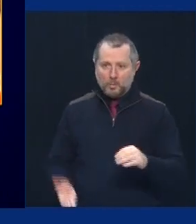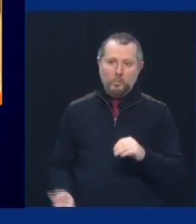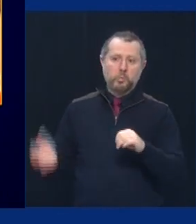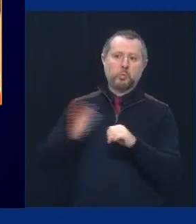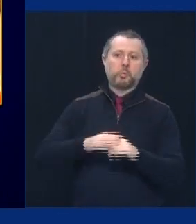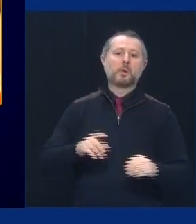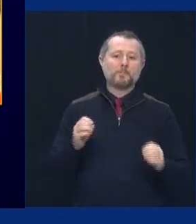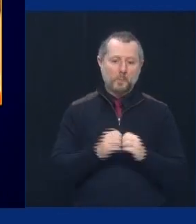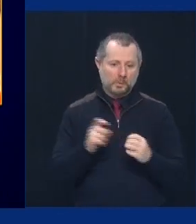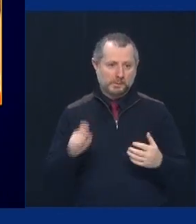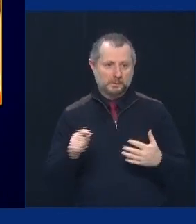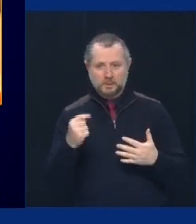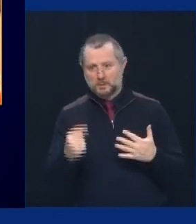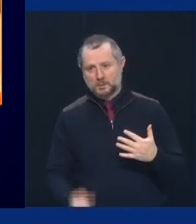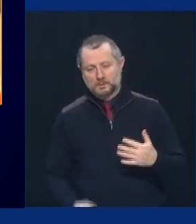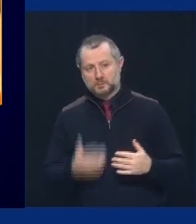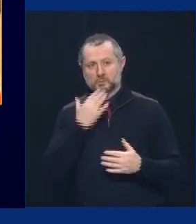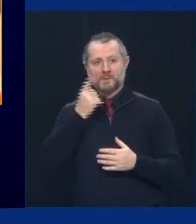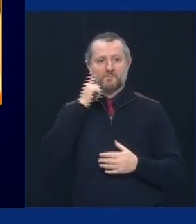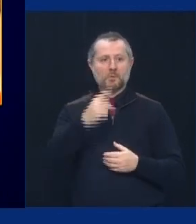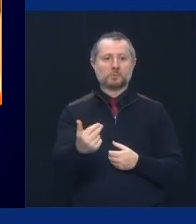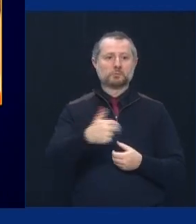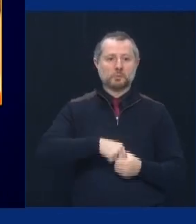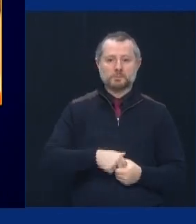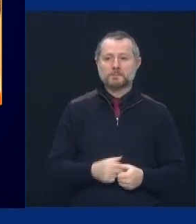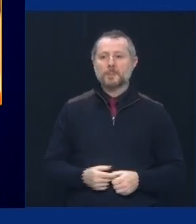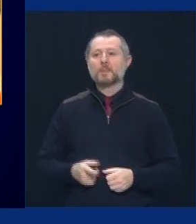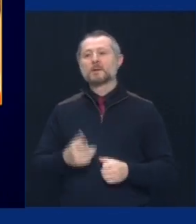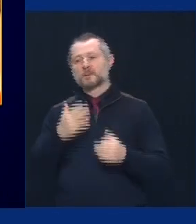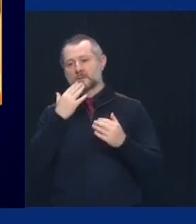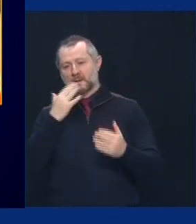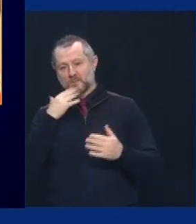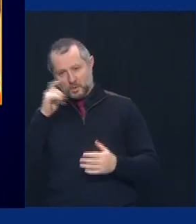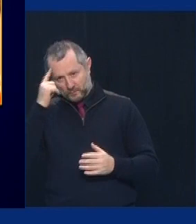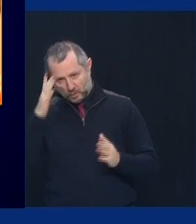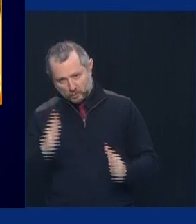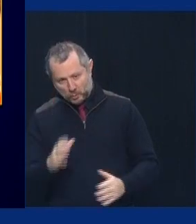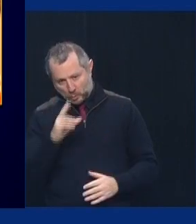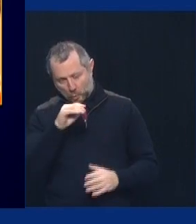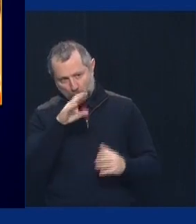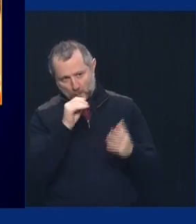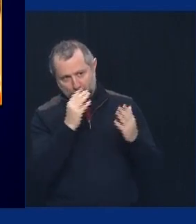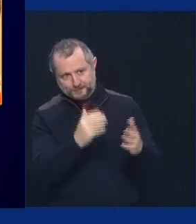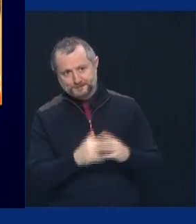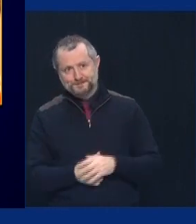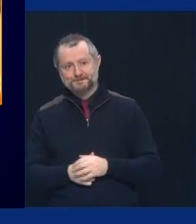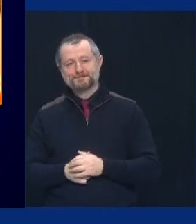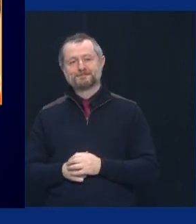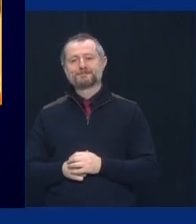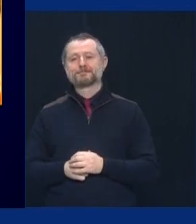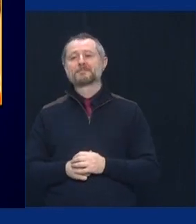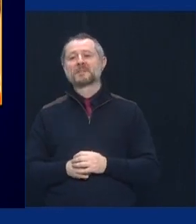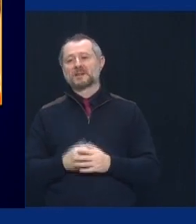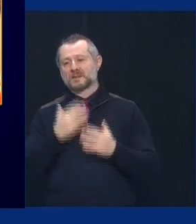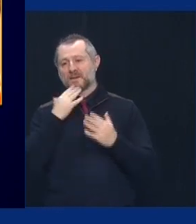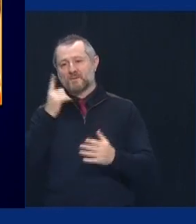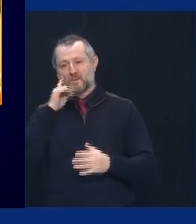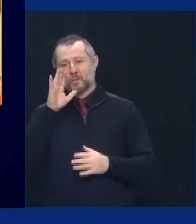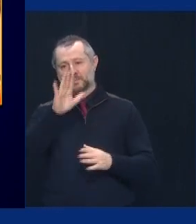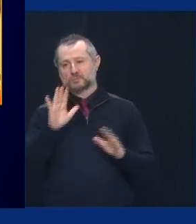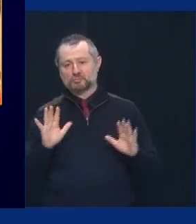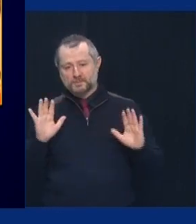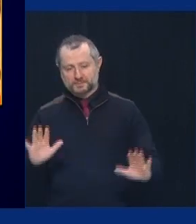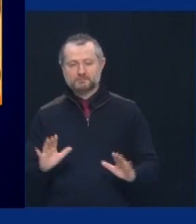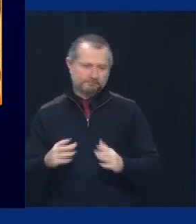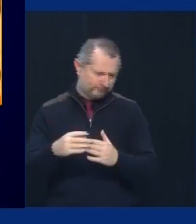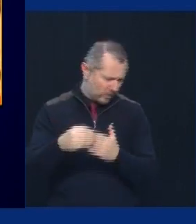with us. Thank you so much, Governor Cuomo. Thank you for your tremendous leadership and for